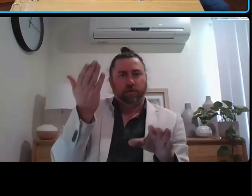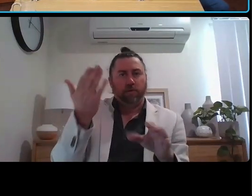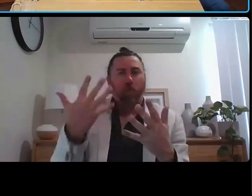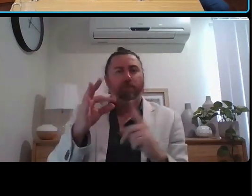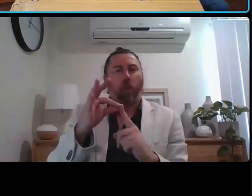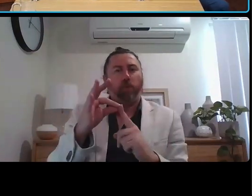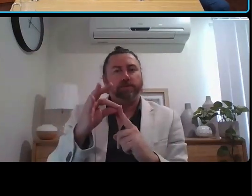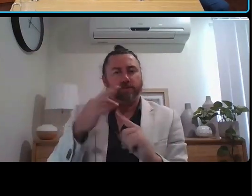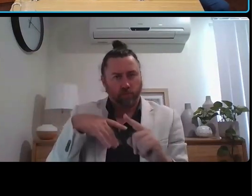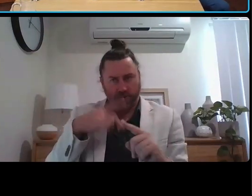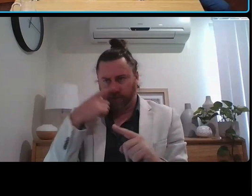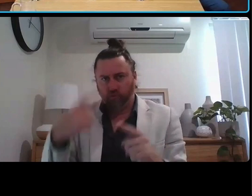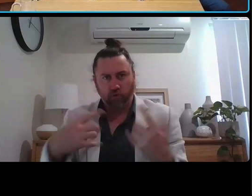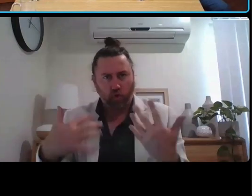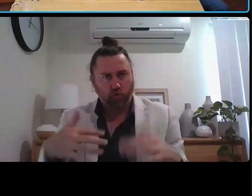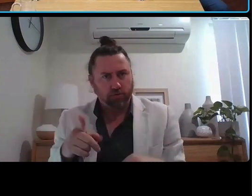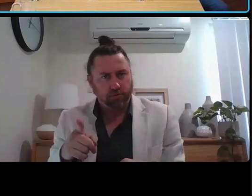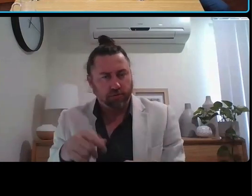in severity.